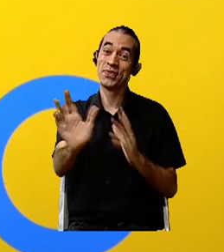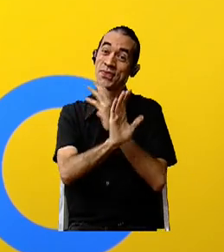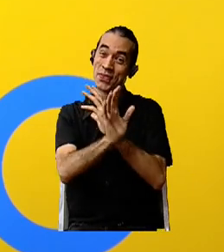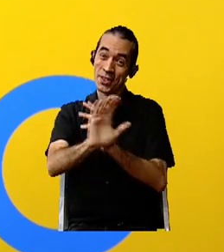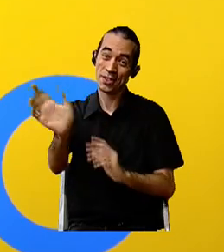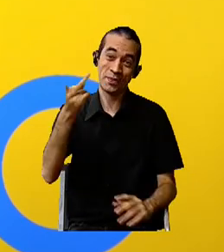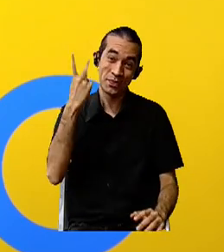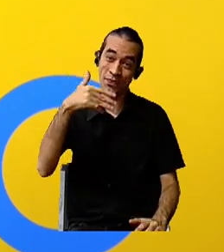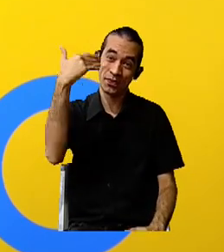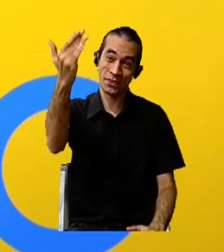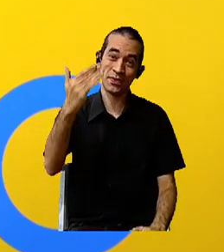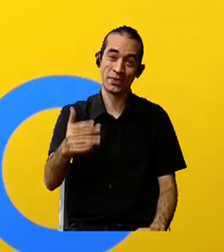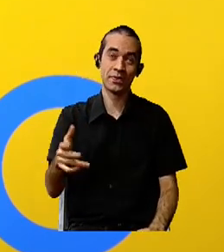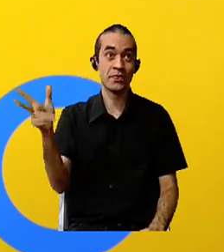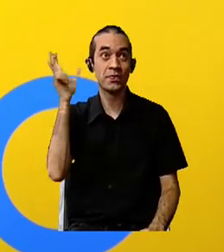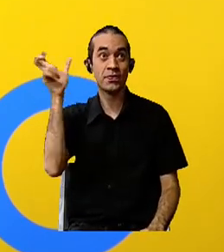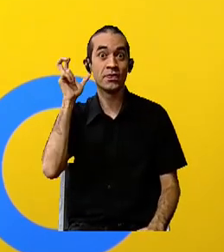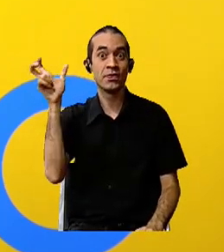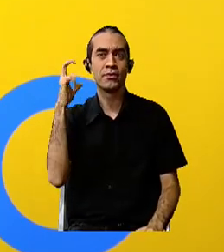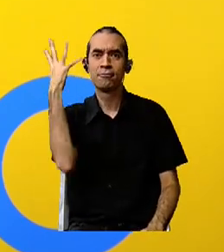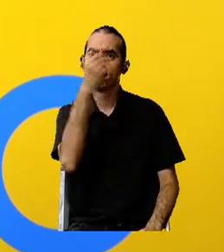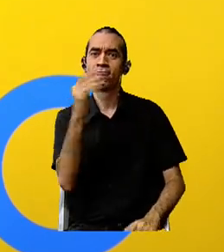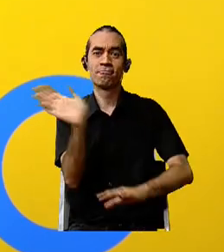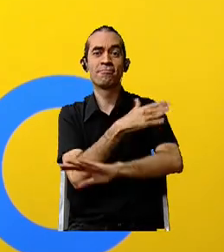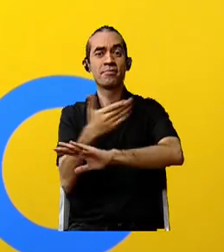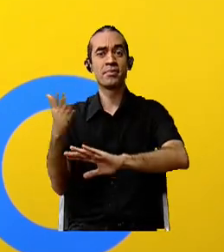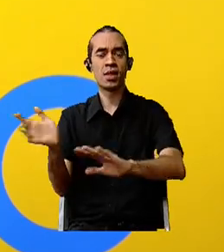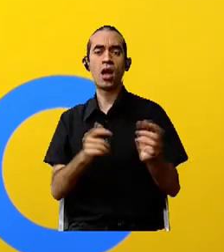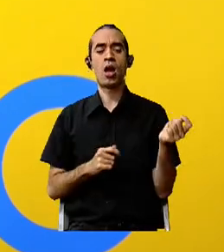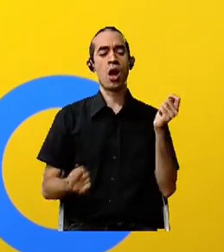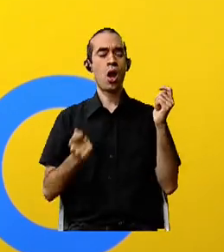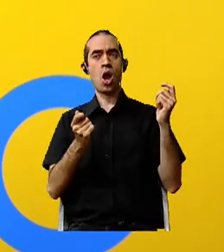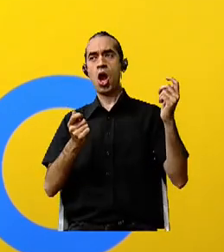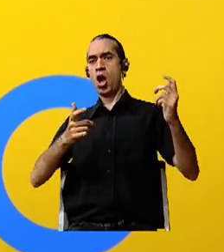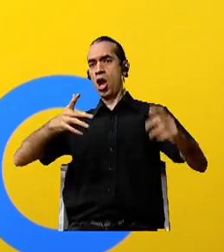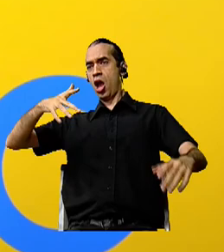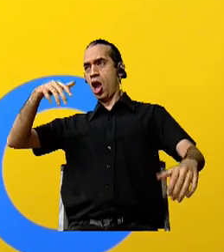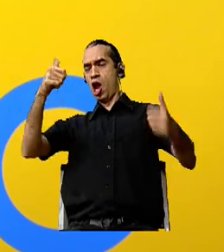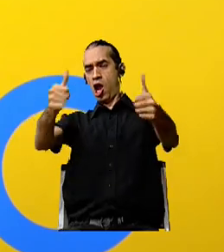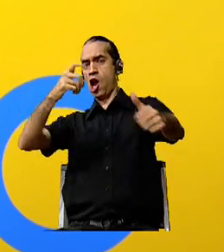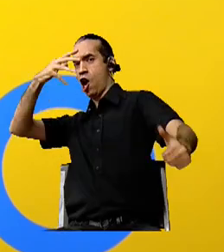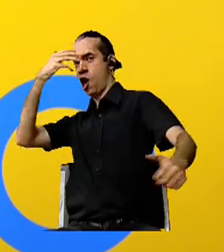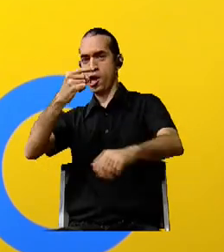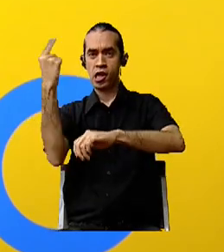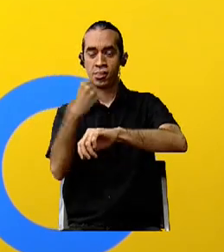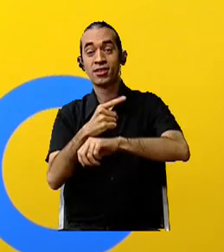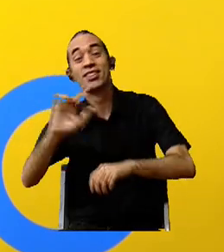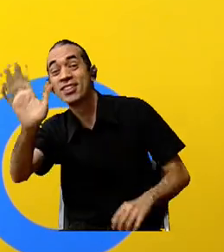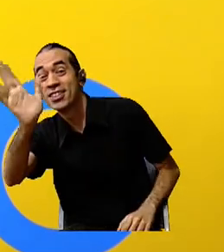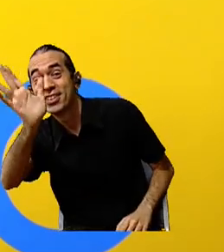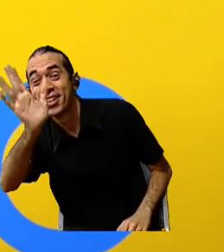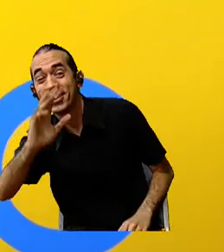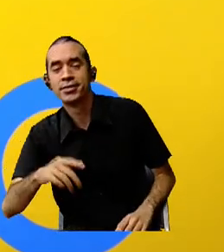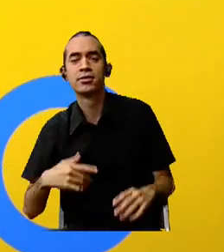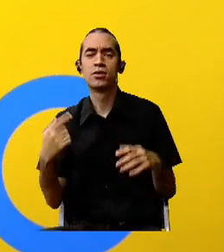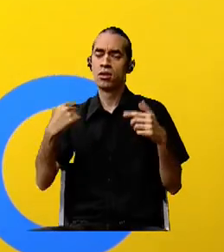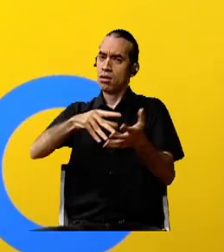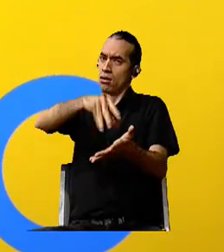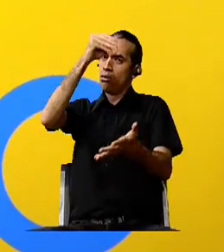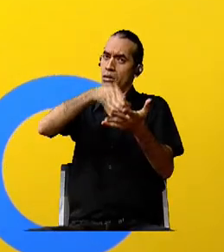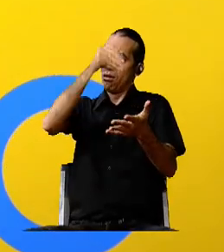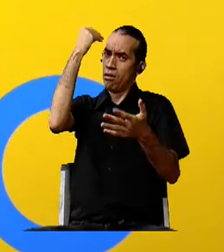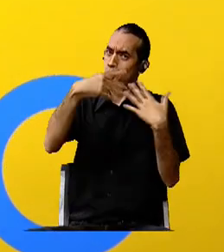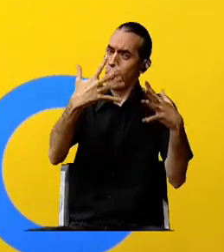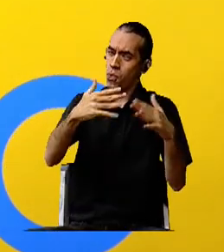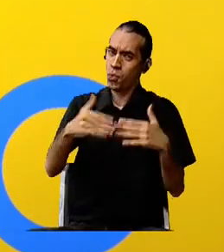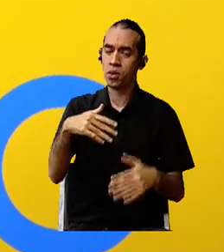you. Let's listen to this beautiful song. We had a good day. Bye-bye, butterfly. And we learned so much. See you